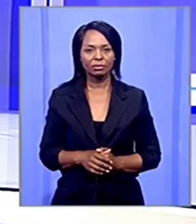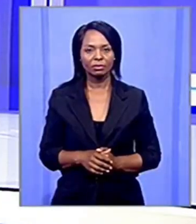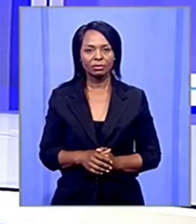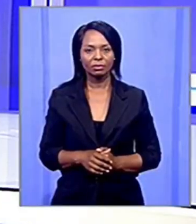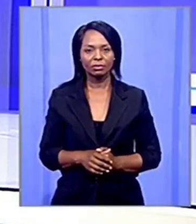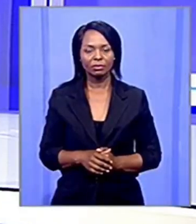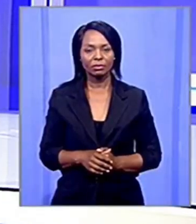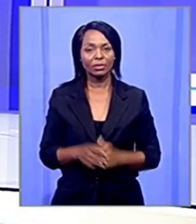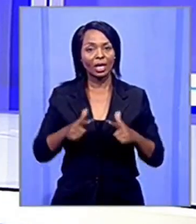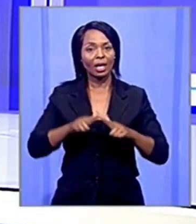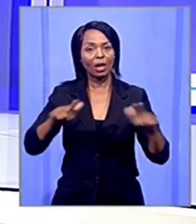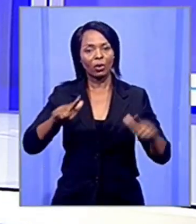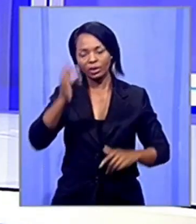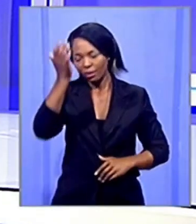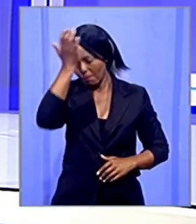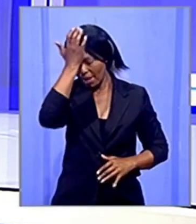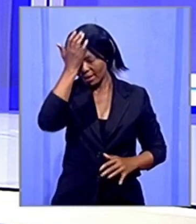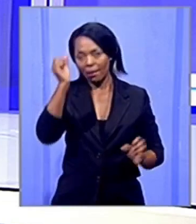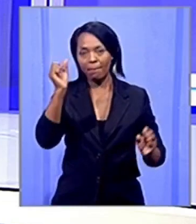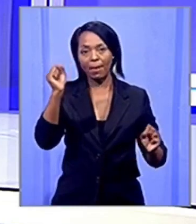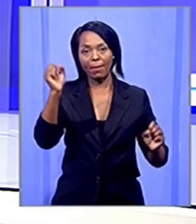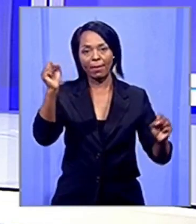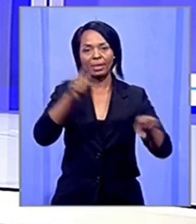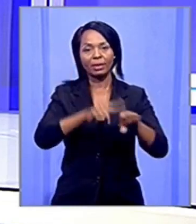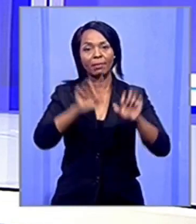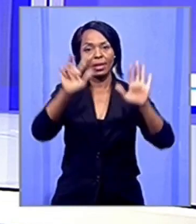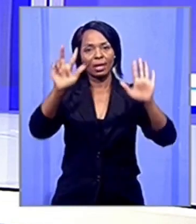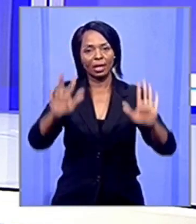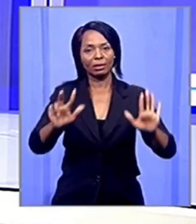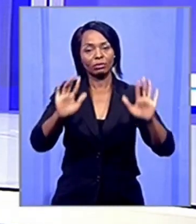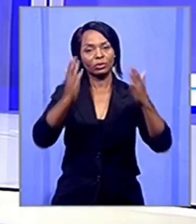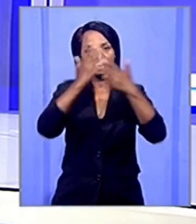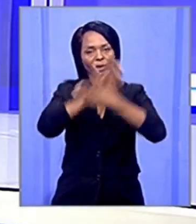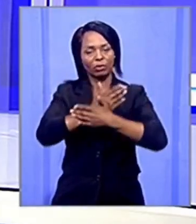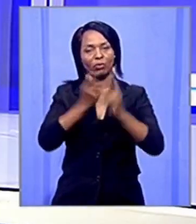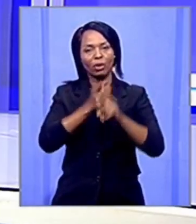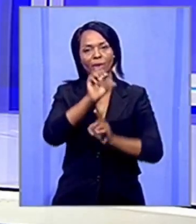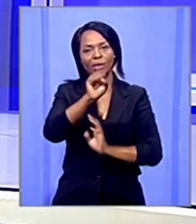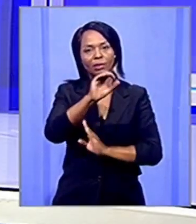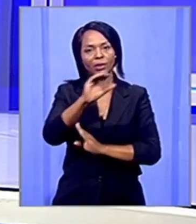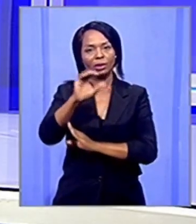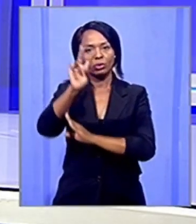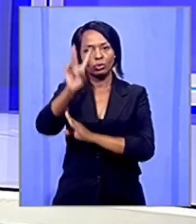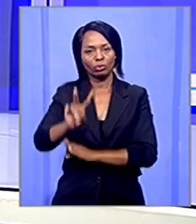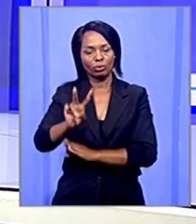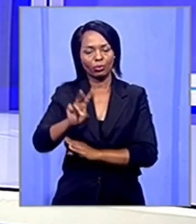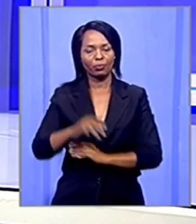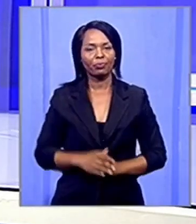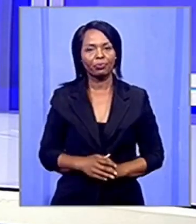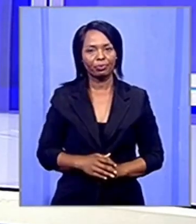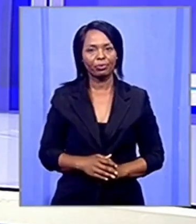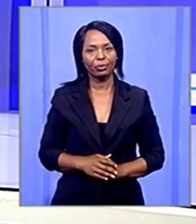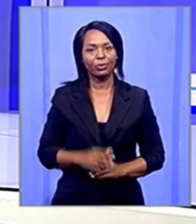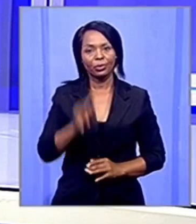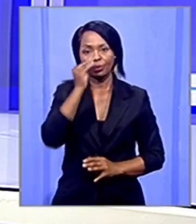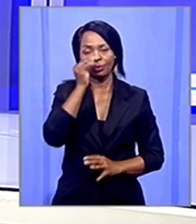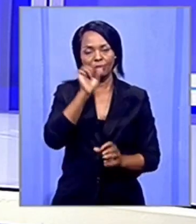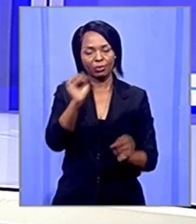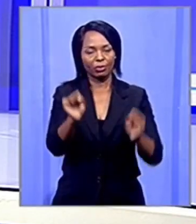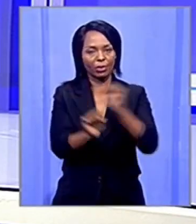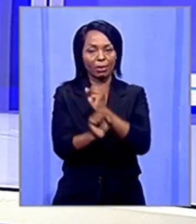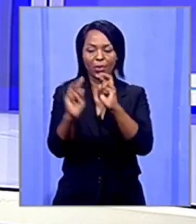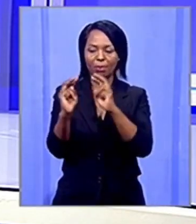Solofela kgaso e nngwe ya dikgang ka moso ka leleme la Sepedi ka ura ya 8 maitsiboa. Gone fa mo go SABC 2 tsamaisibeng a le dikhutla fa jaanong